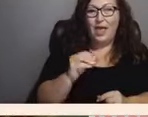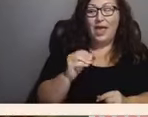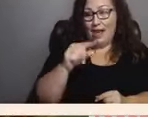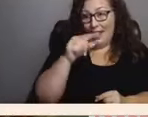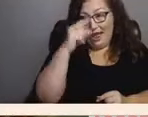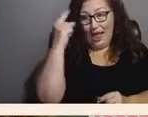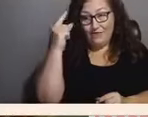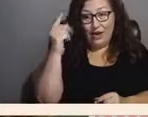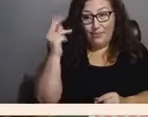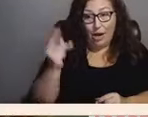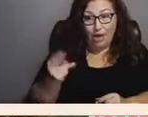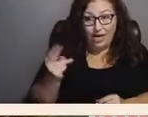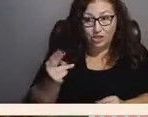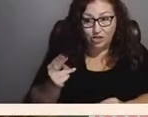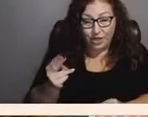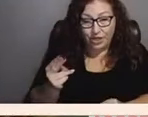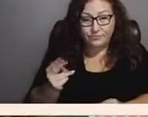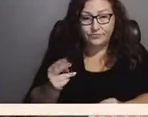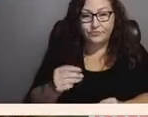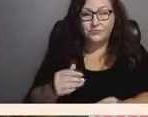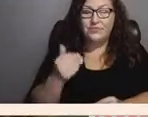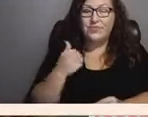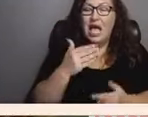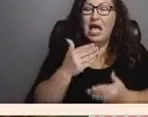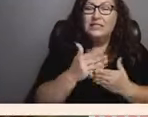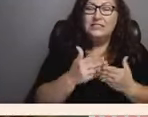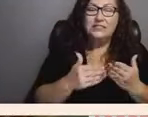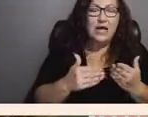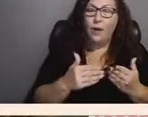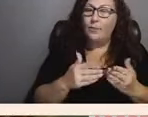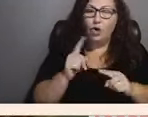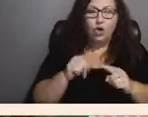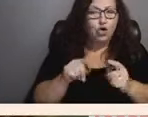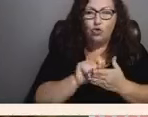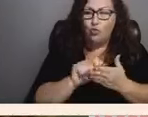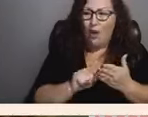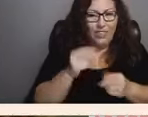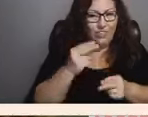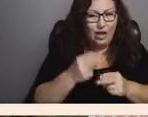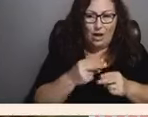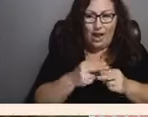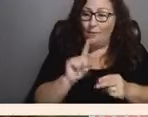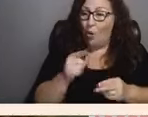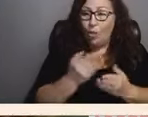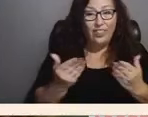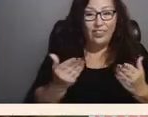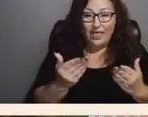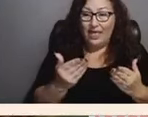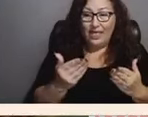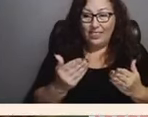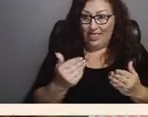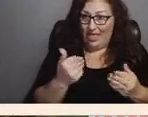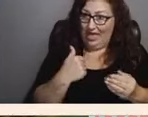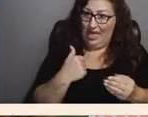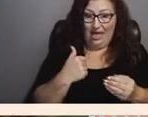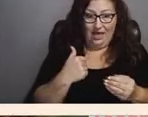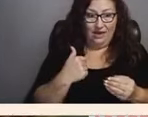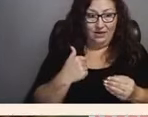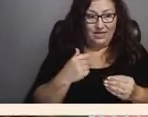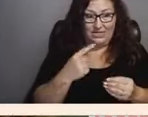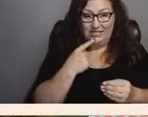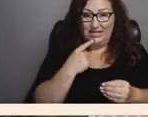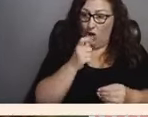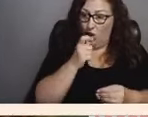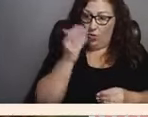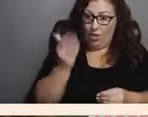history, there were some that could not write their name, and the only thing that had significance to say who they